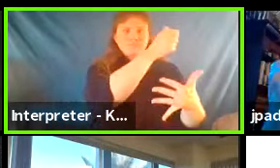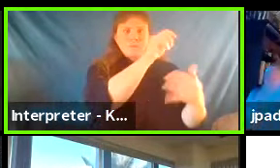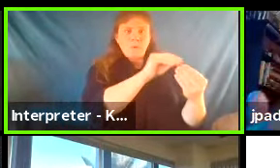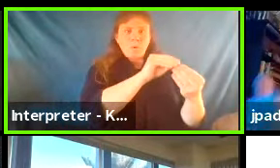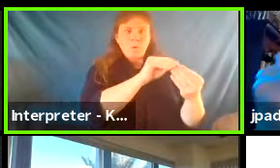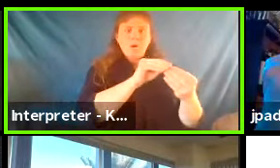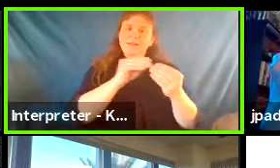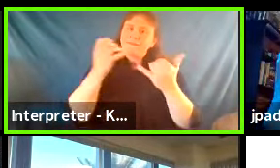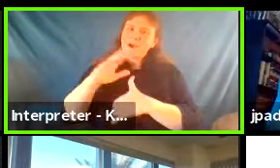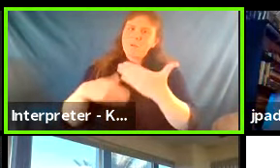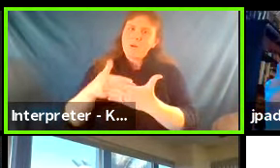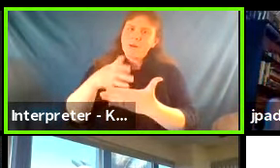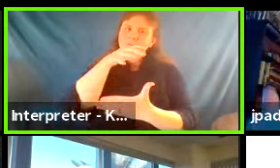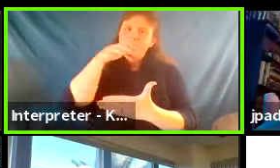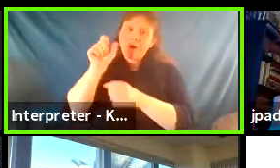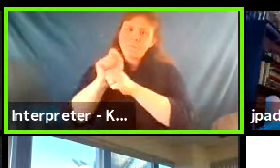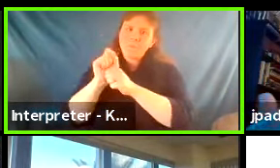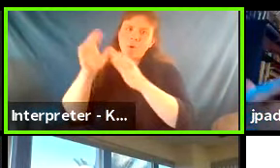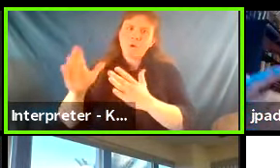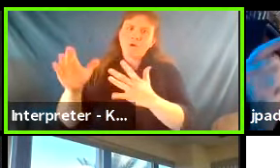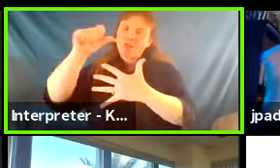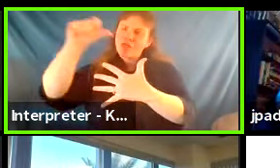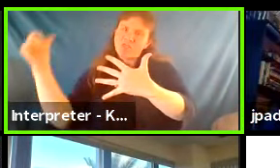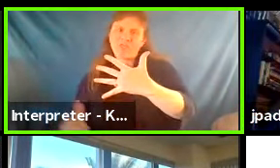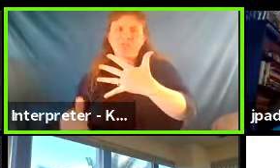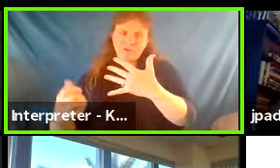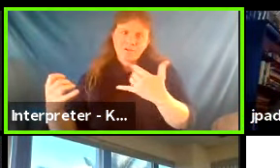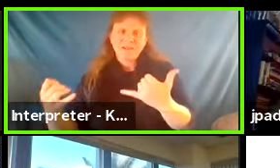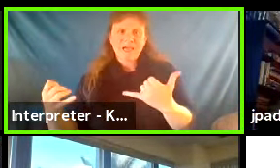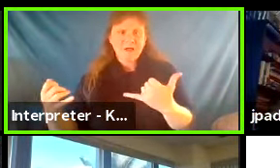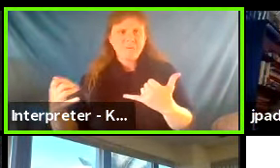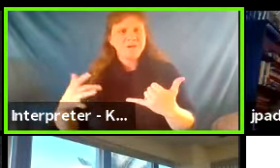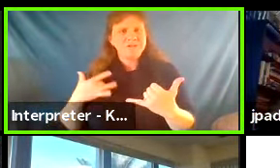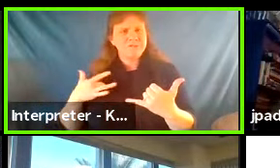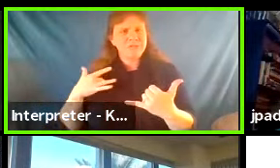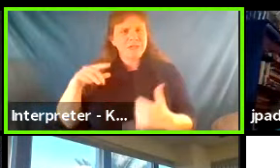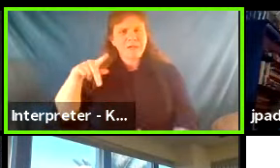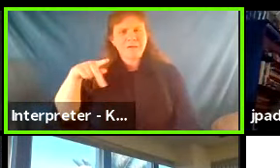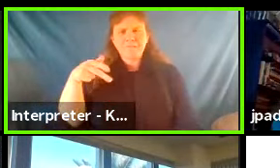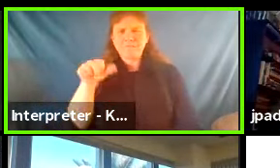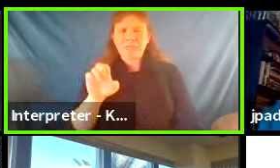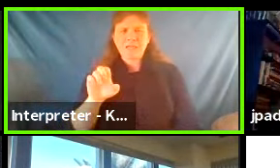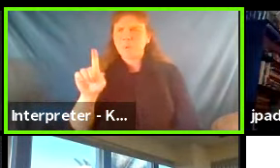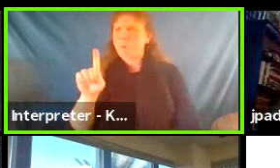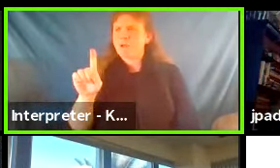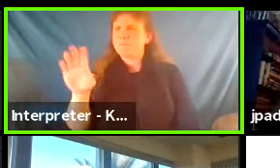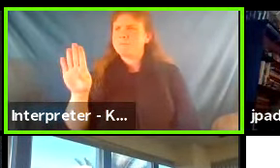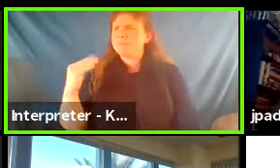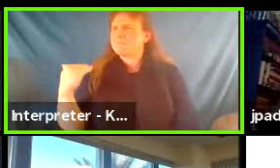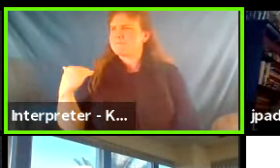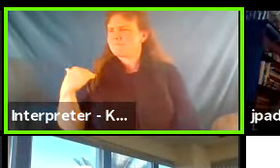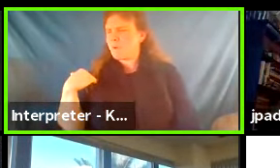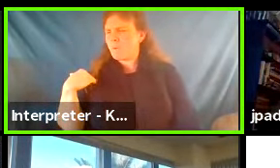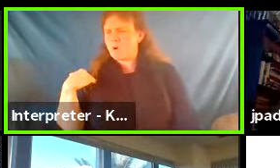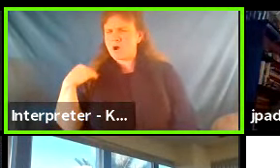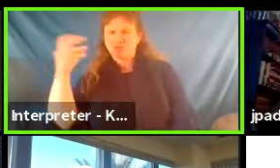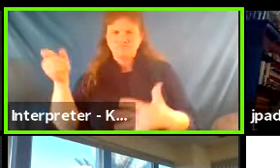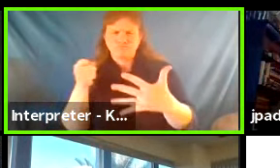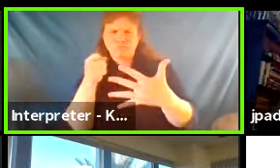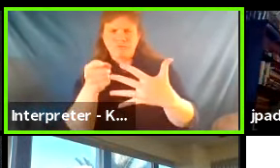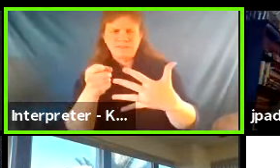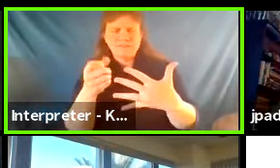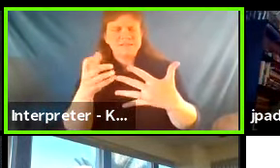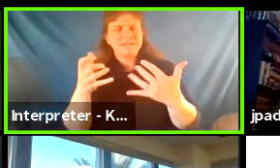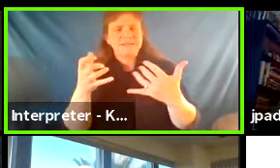worker getting that vaccine in the phase 1B or whatever that was that we had decided. That's what's